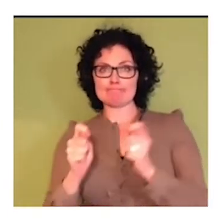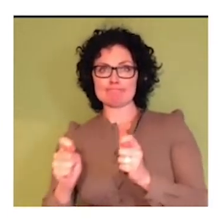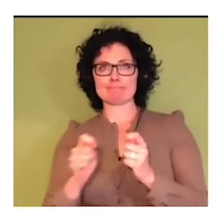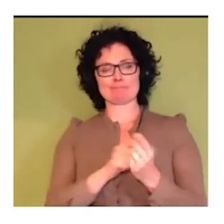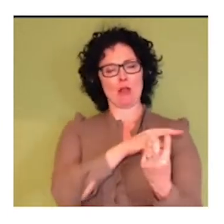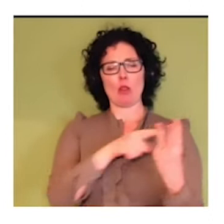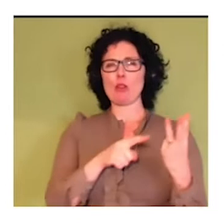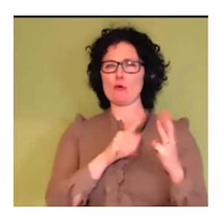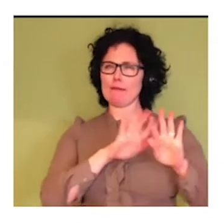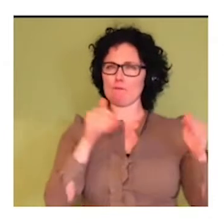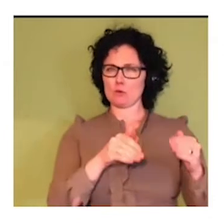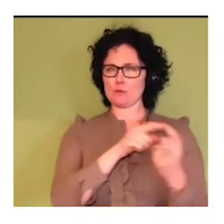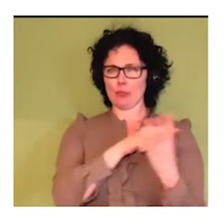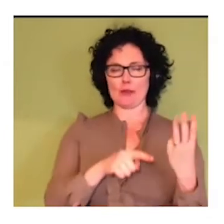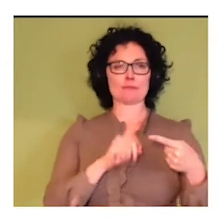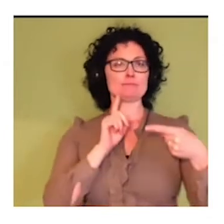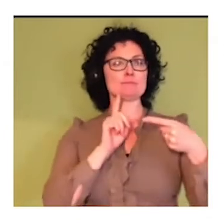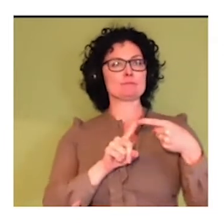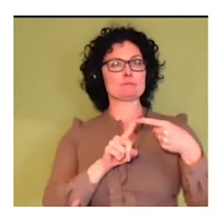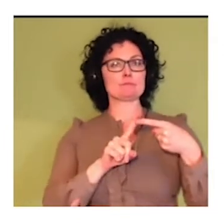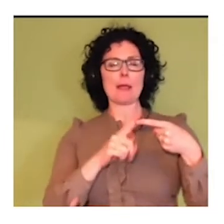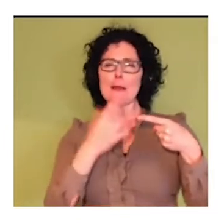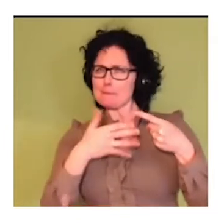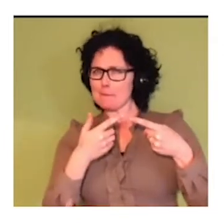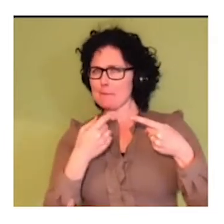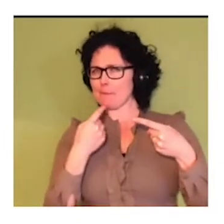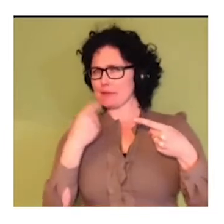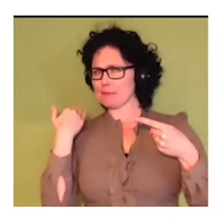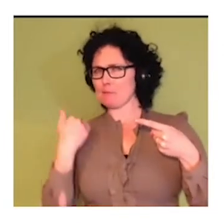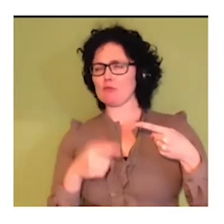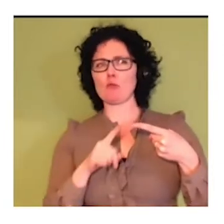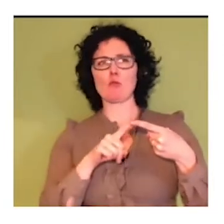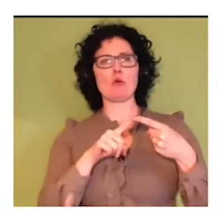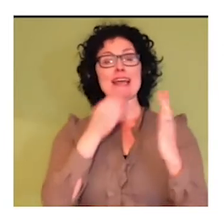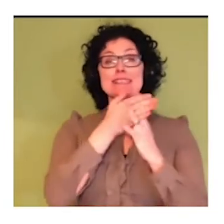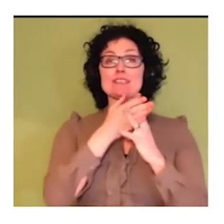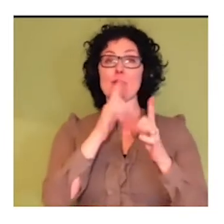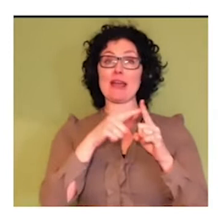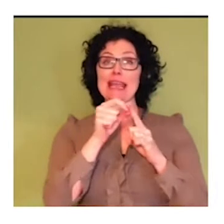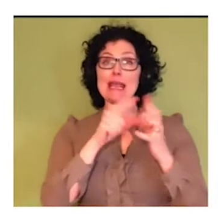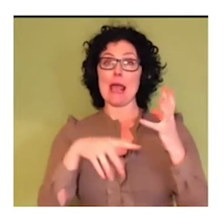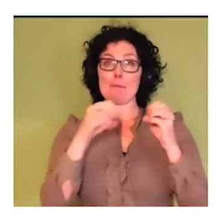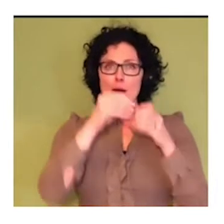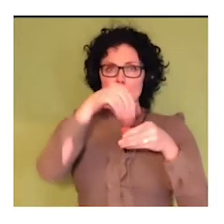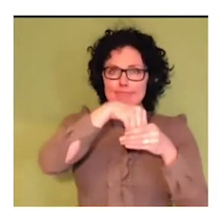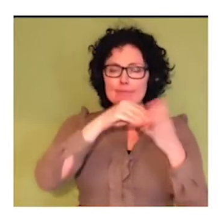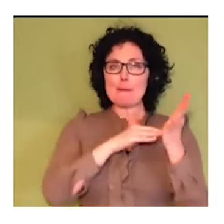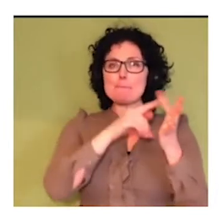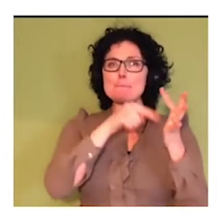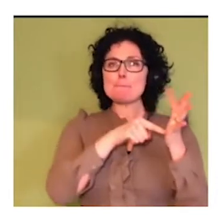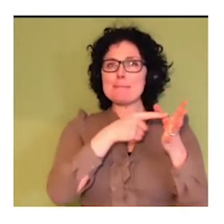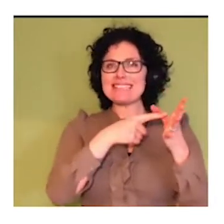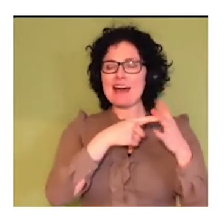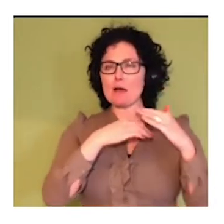three. First is, I mentioned on the last slide that accessible EPUB can contain metadata on